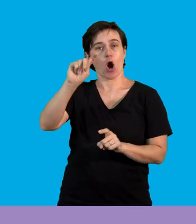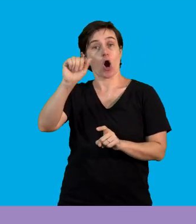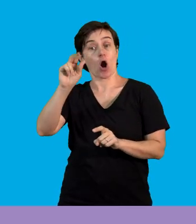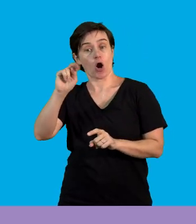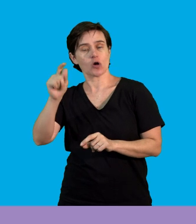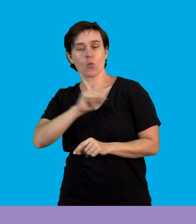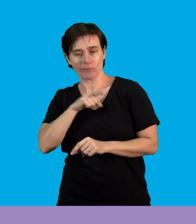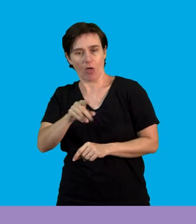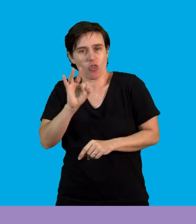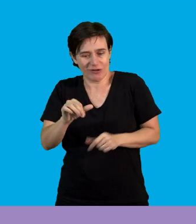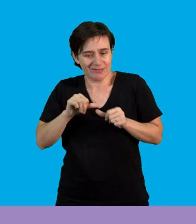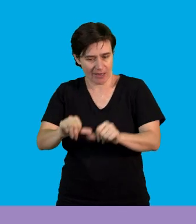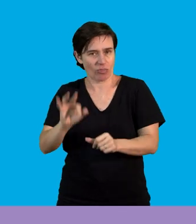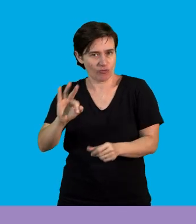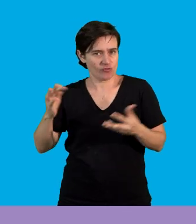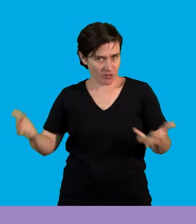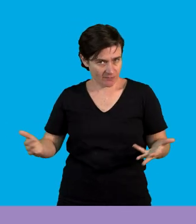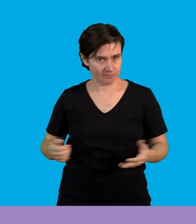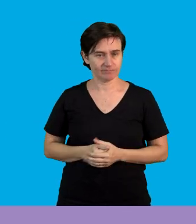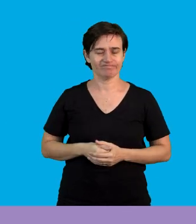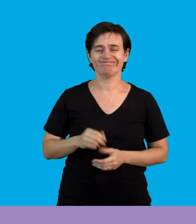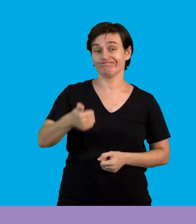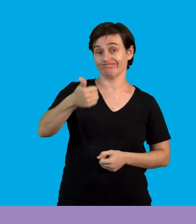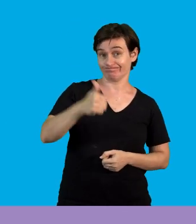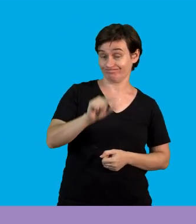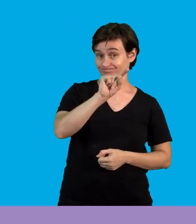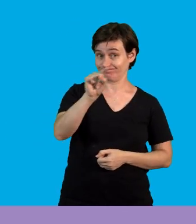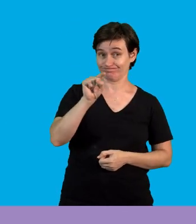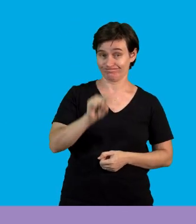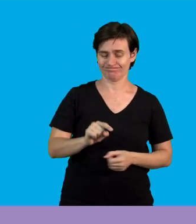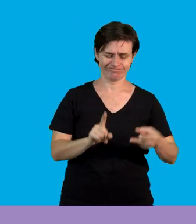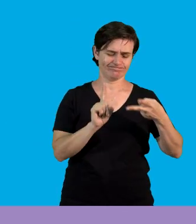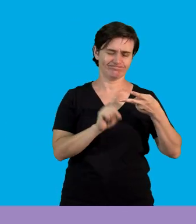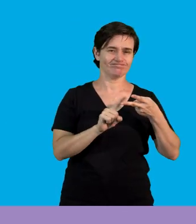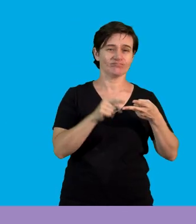constant. It does not change throughout the expression. Let's look at the next question.